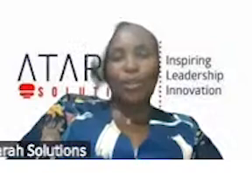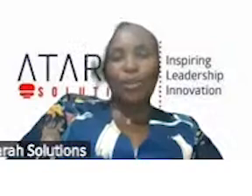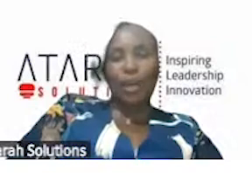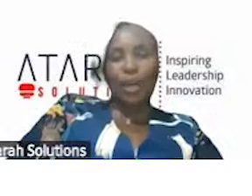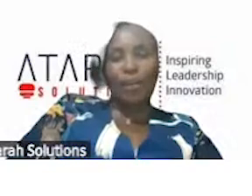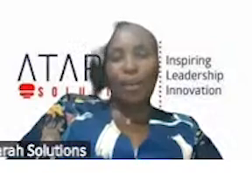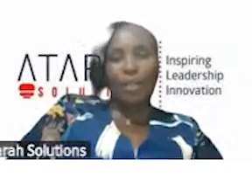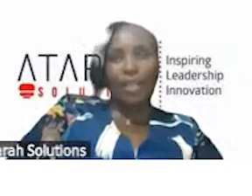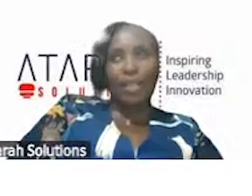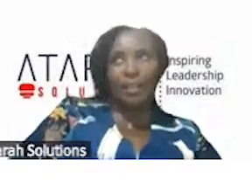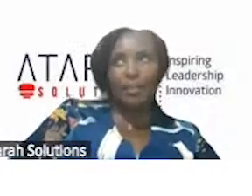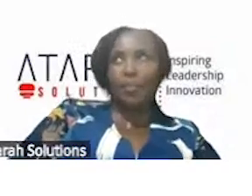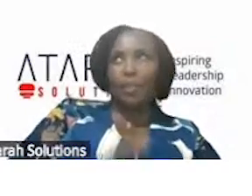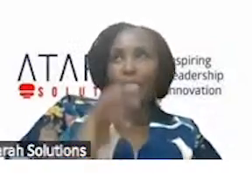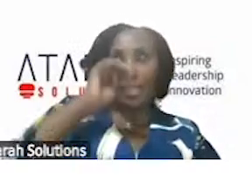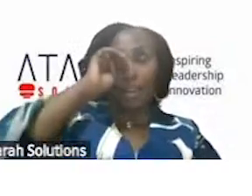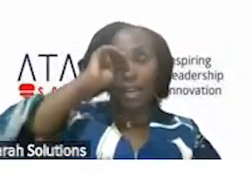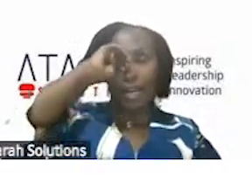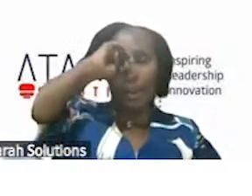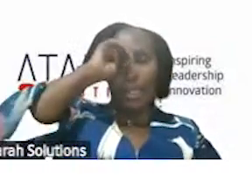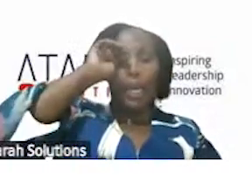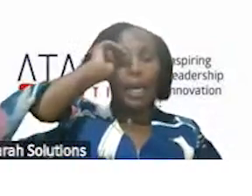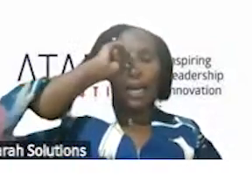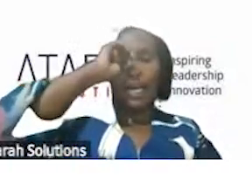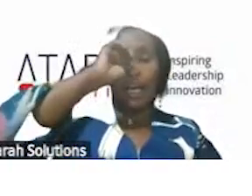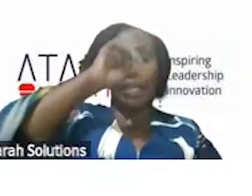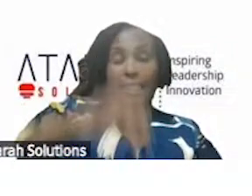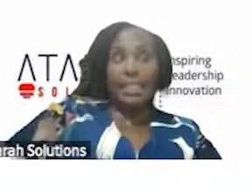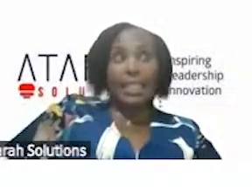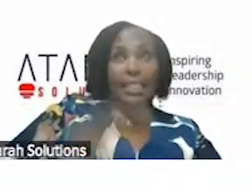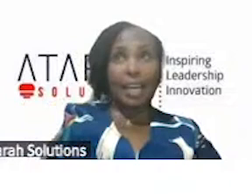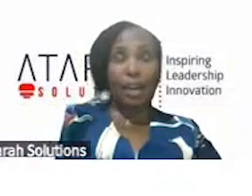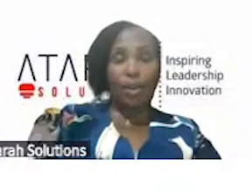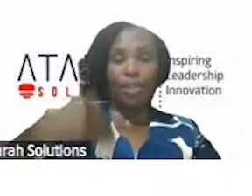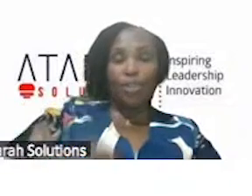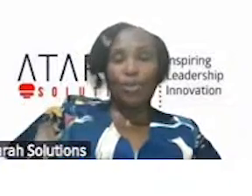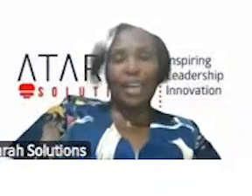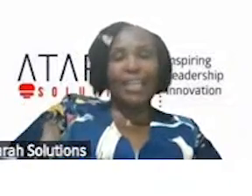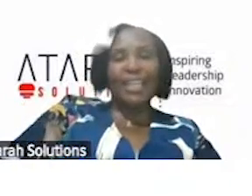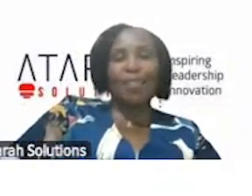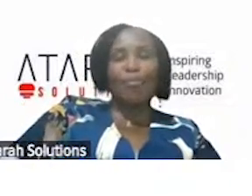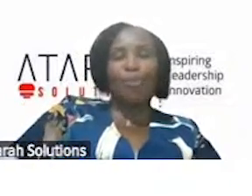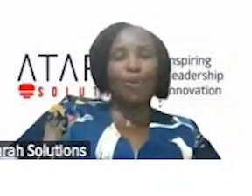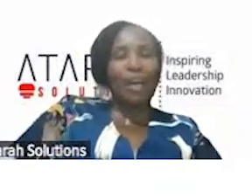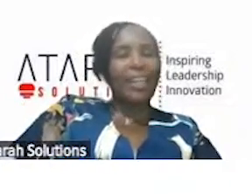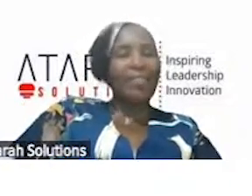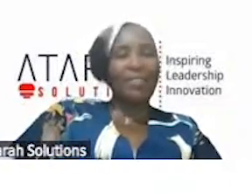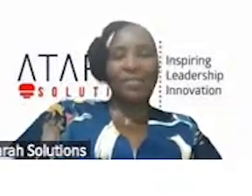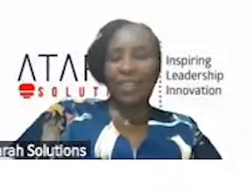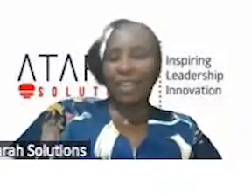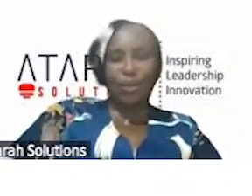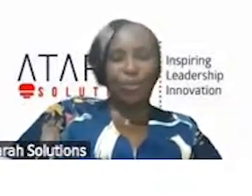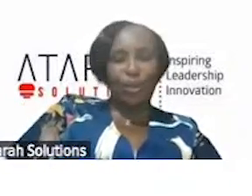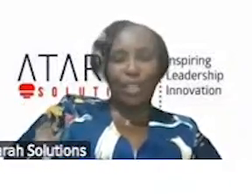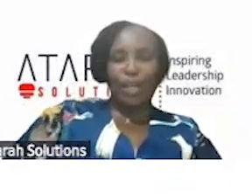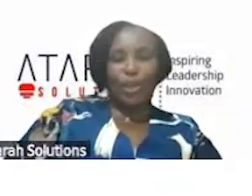way to Mount Kenya Safari Club. It is along that route, and they have very,